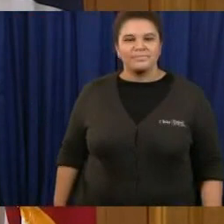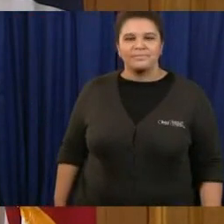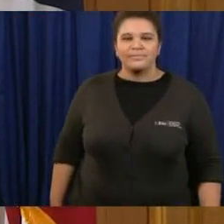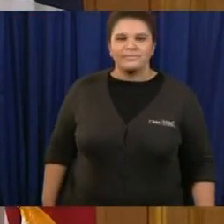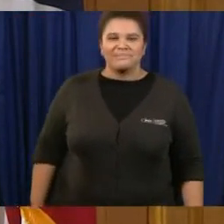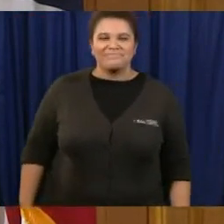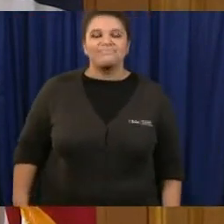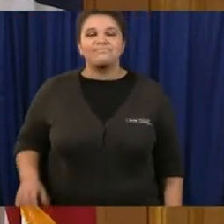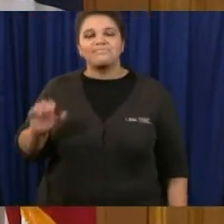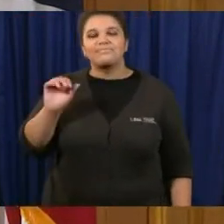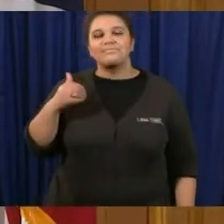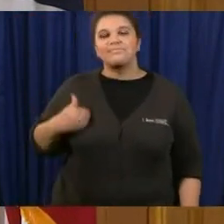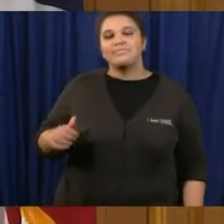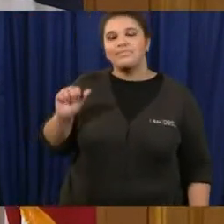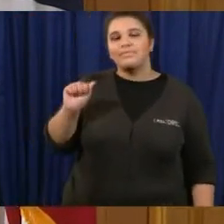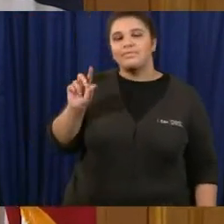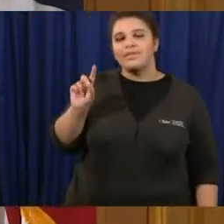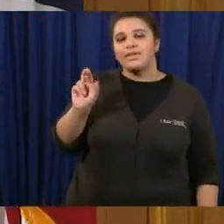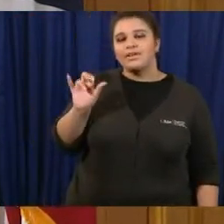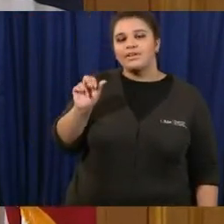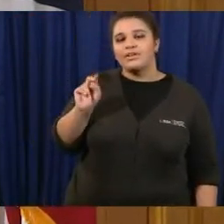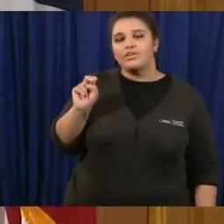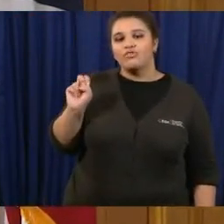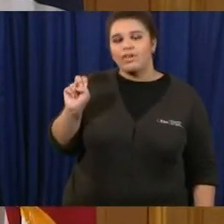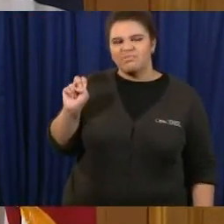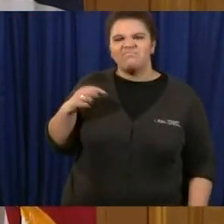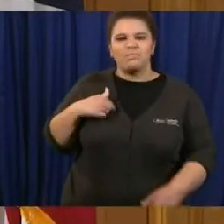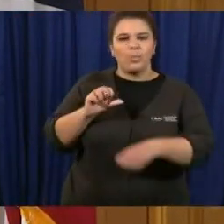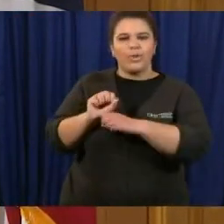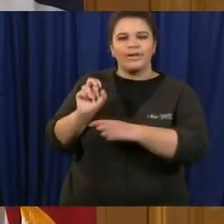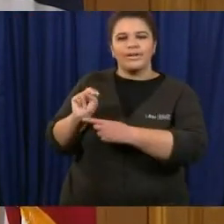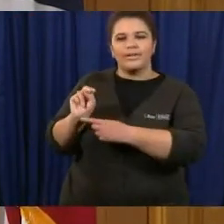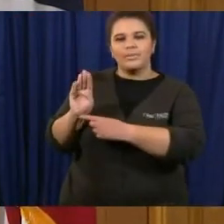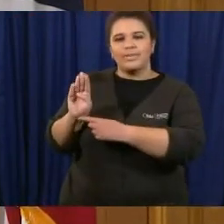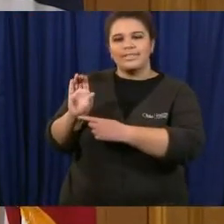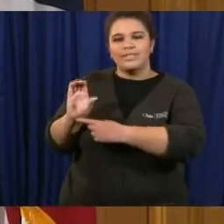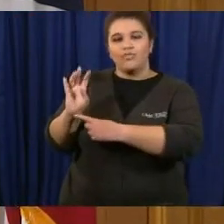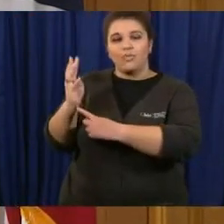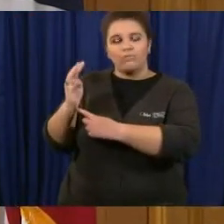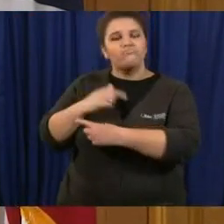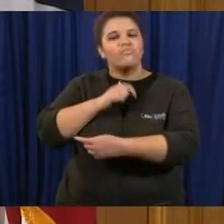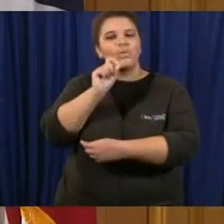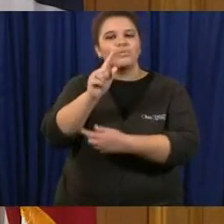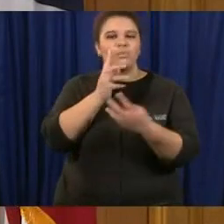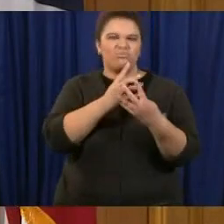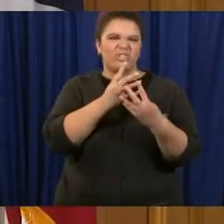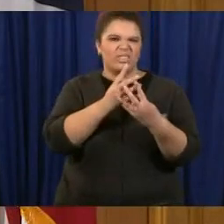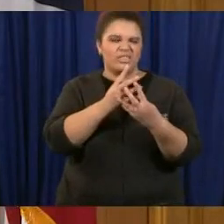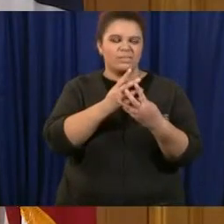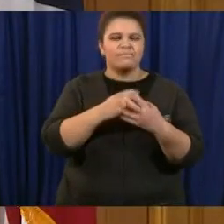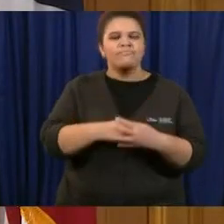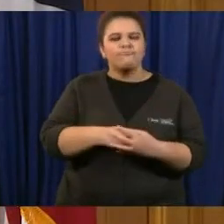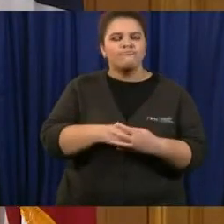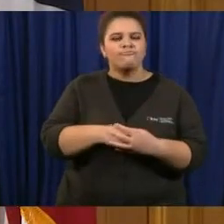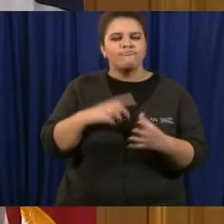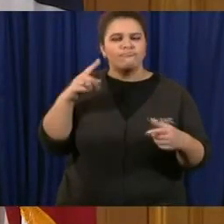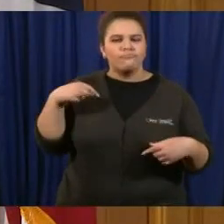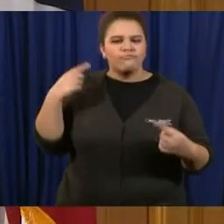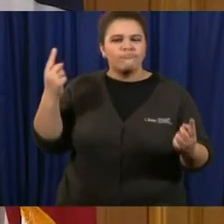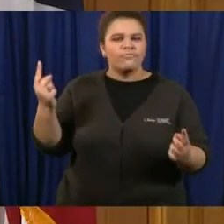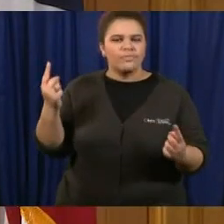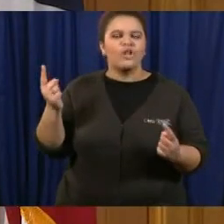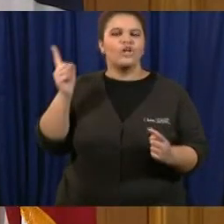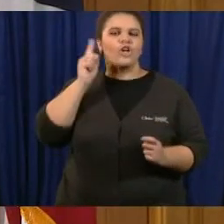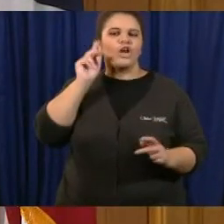Adrienne Robbins, NBC4, and my question is also about the prisons to the governor. We're getting reports that inmates in Ohio prisons who are